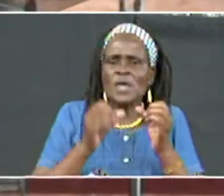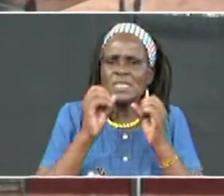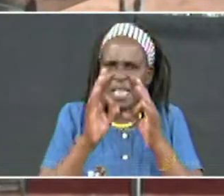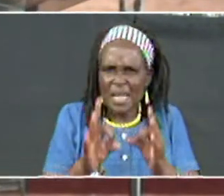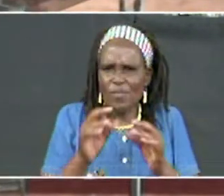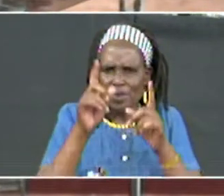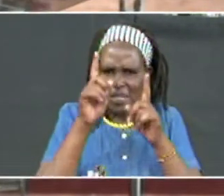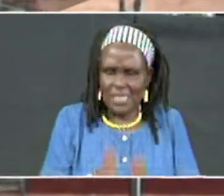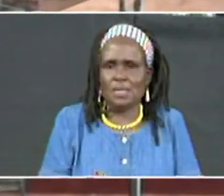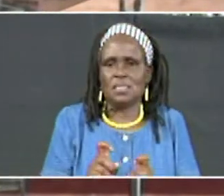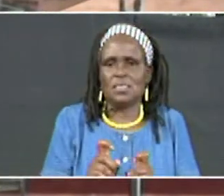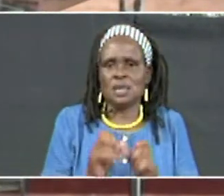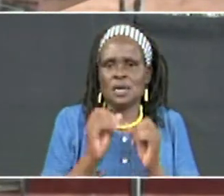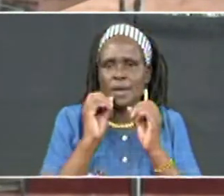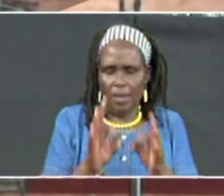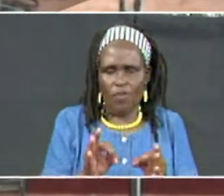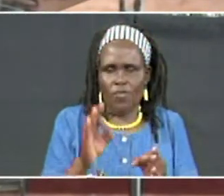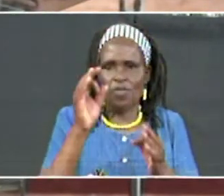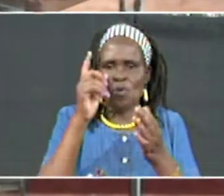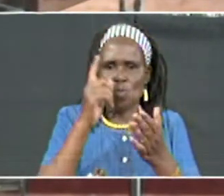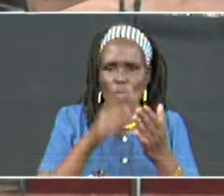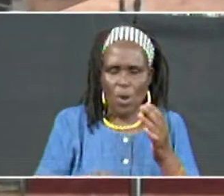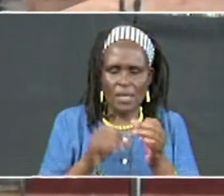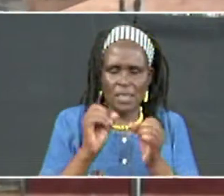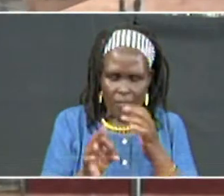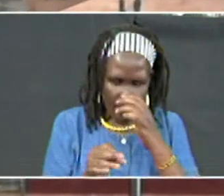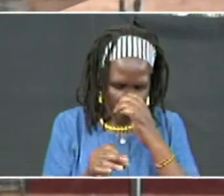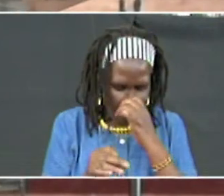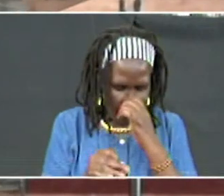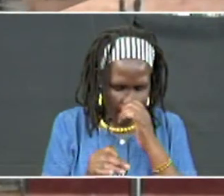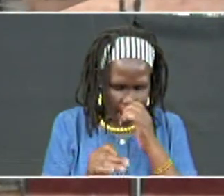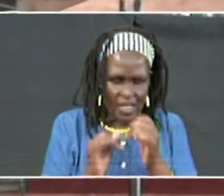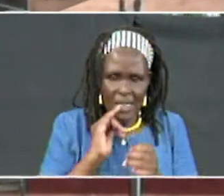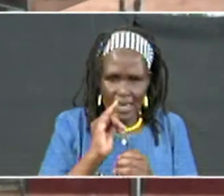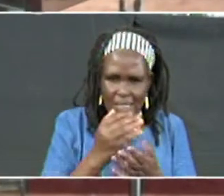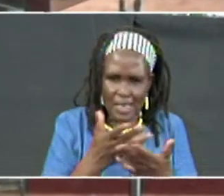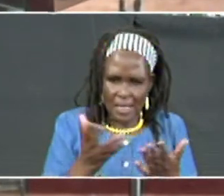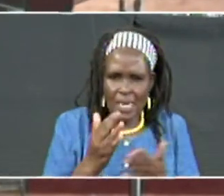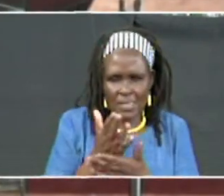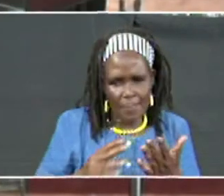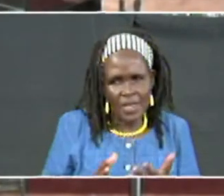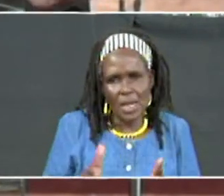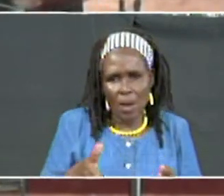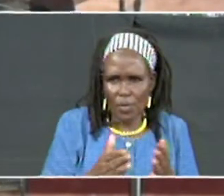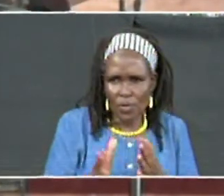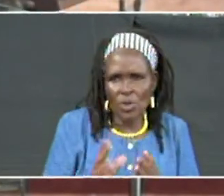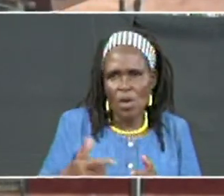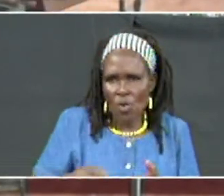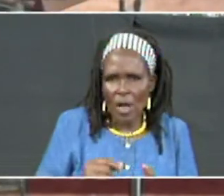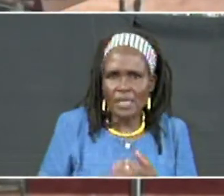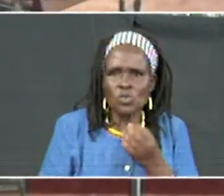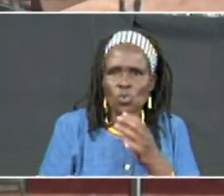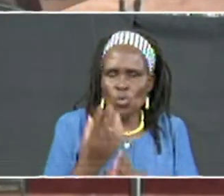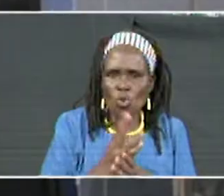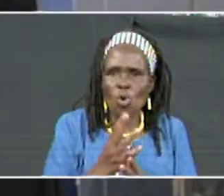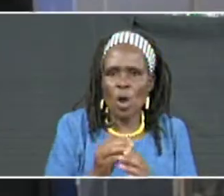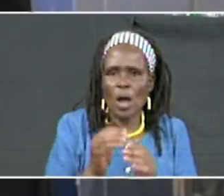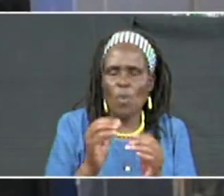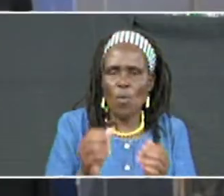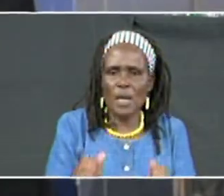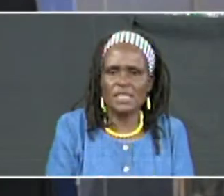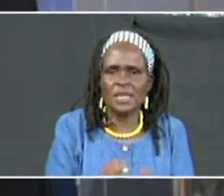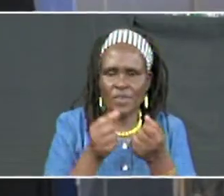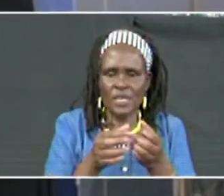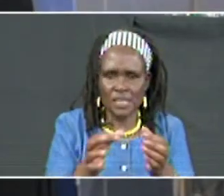What if? Is our fasting merely an opportunity for us to grow our savings account? Or is it an opportunity for